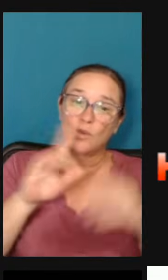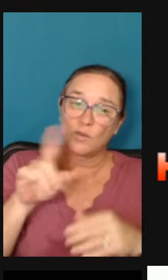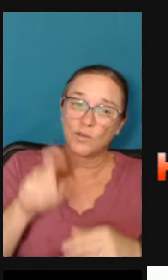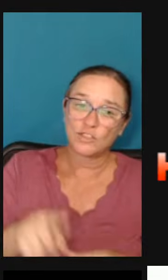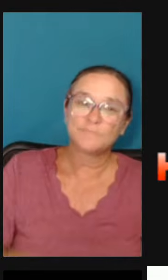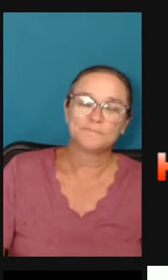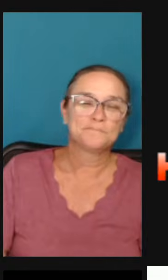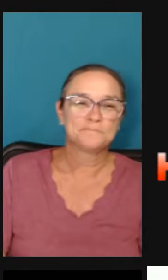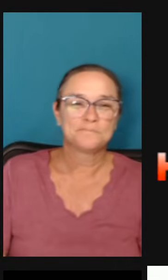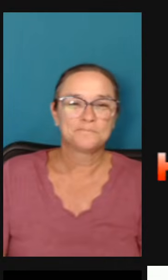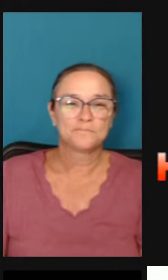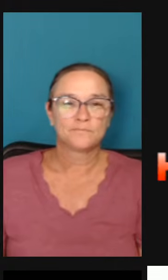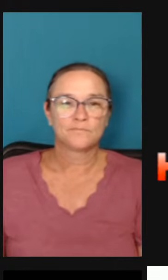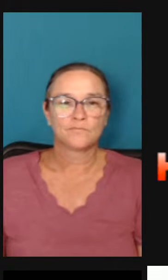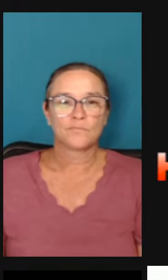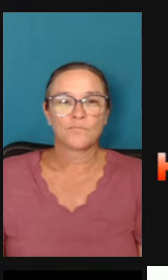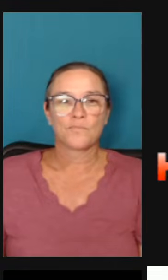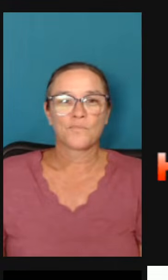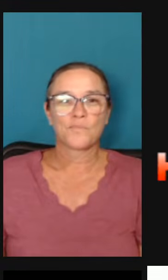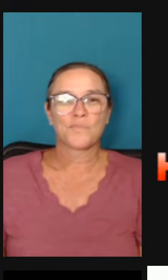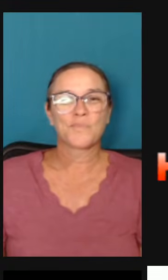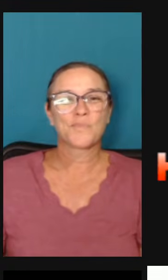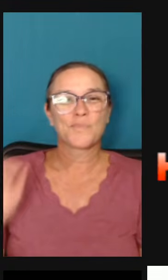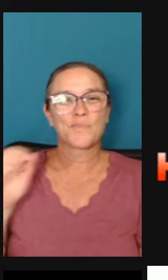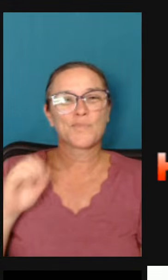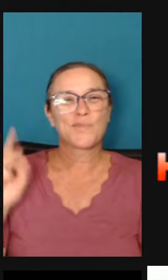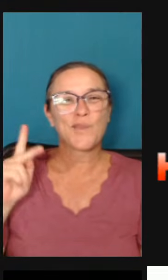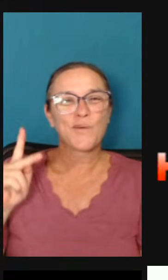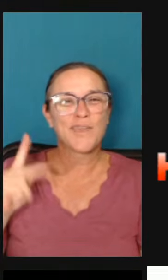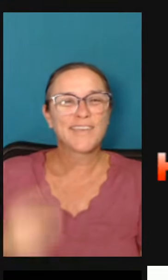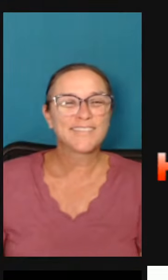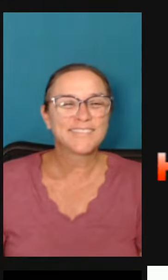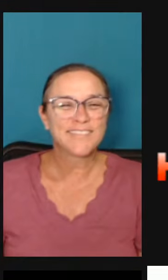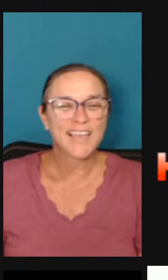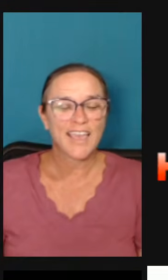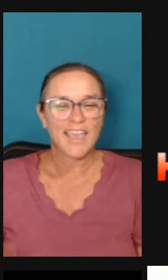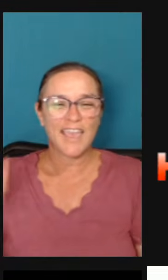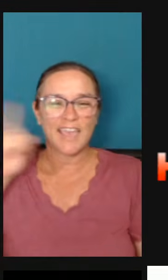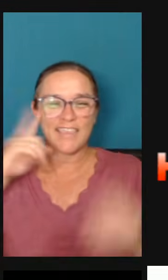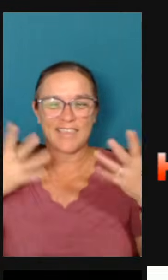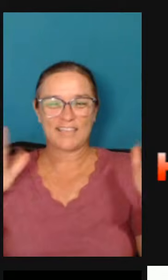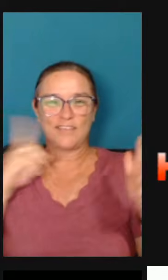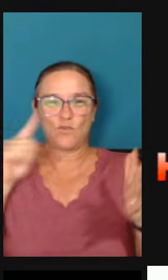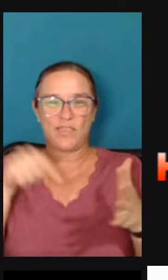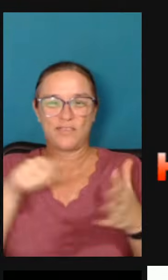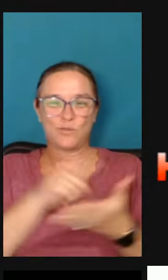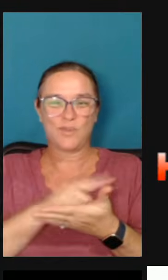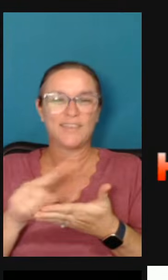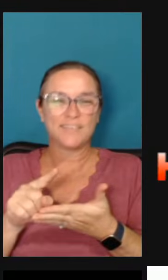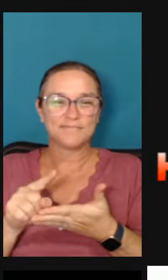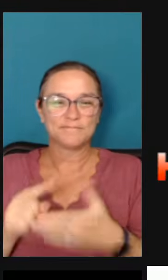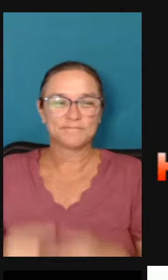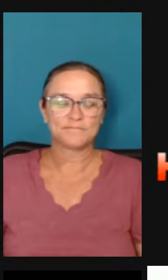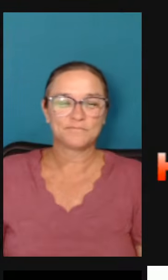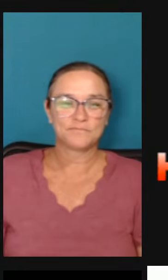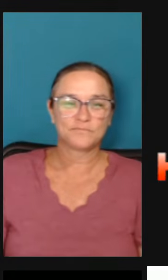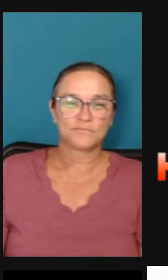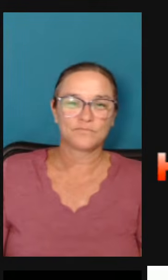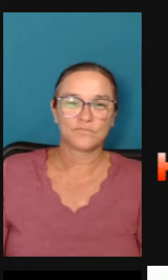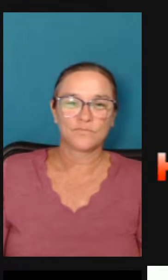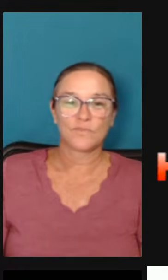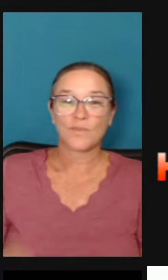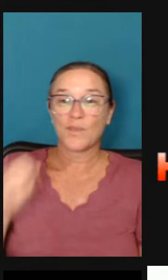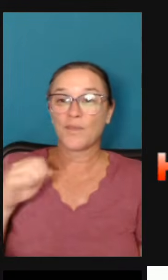question. All right. Just hard to answer. I think that does it this week then on that front. All